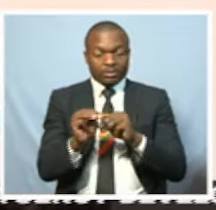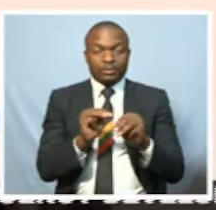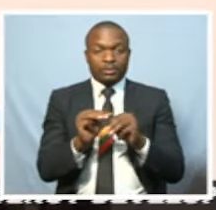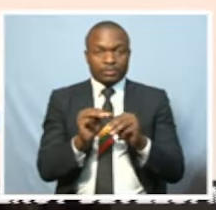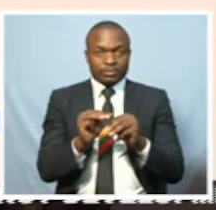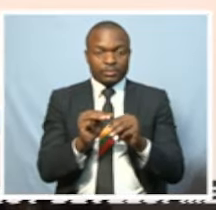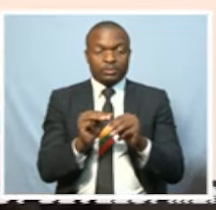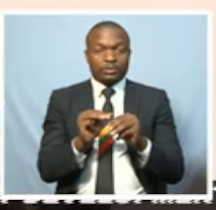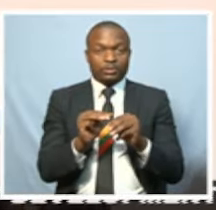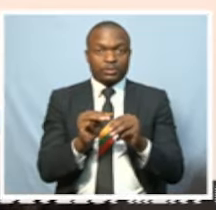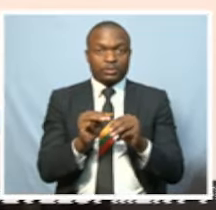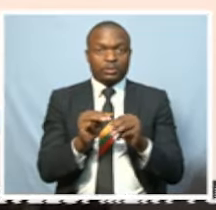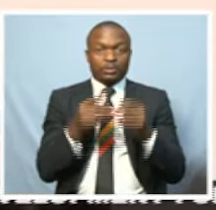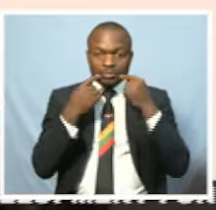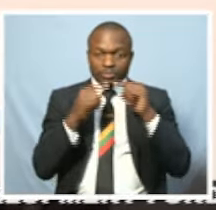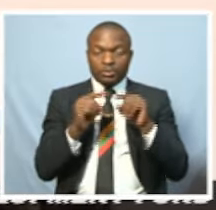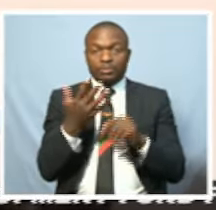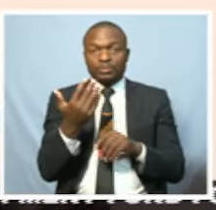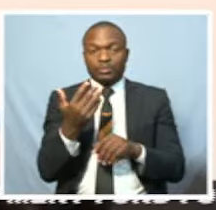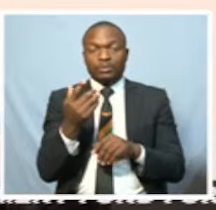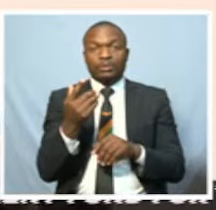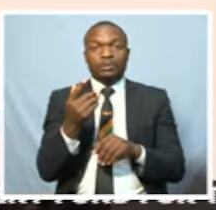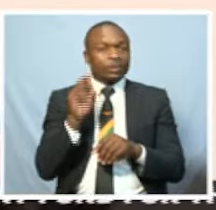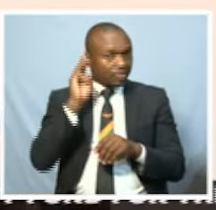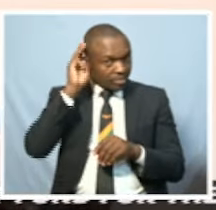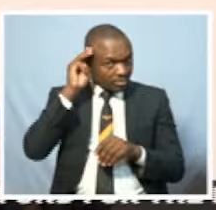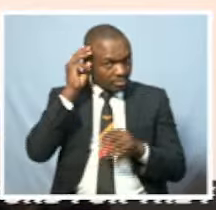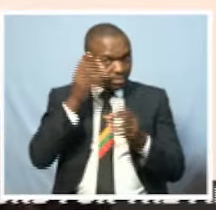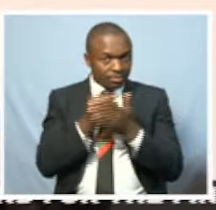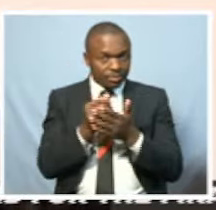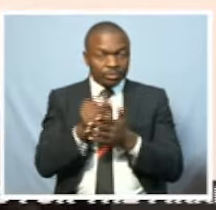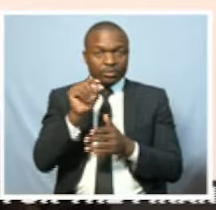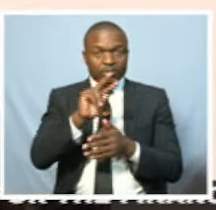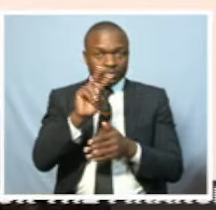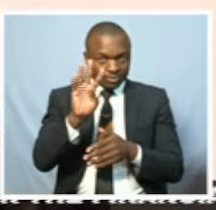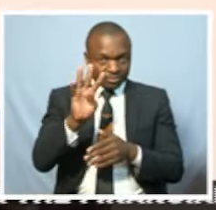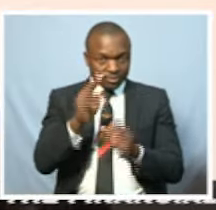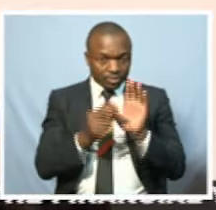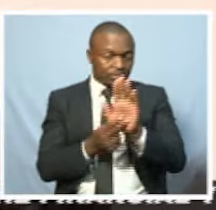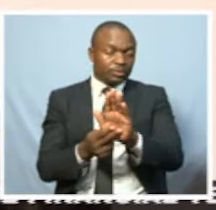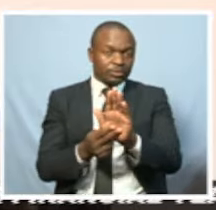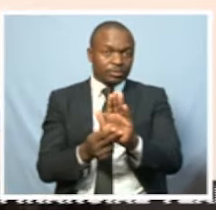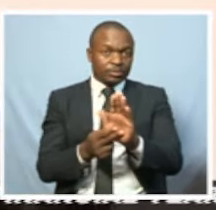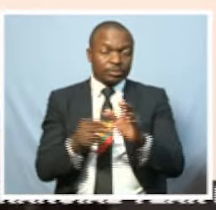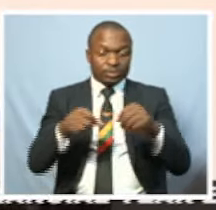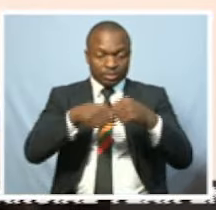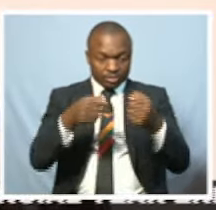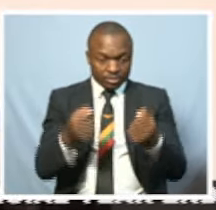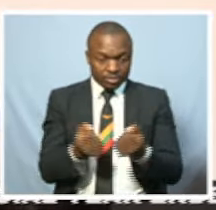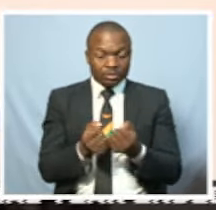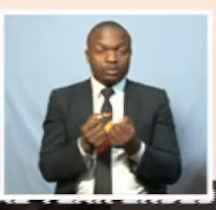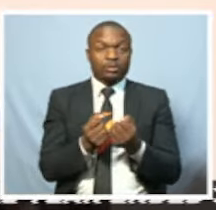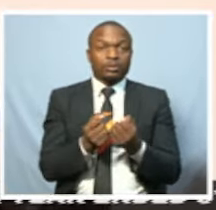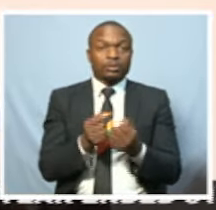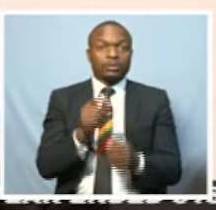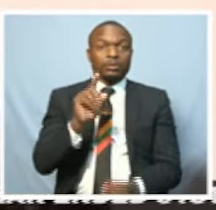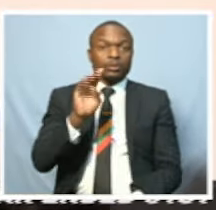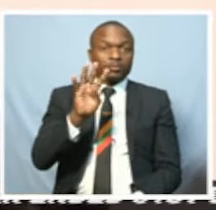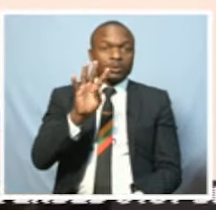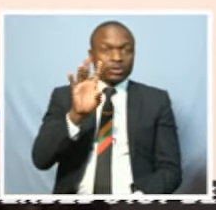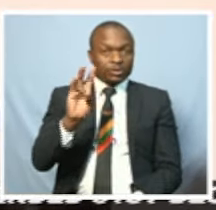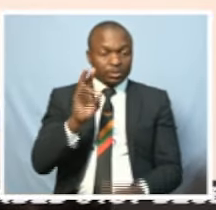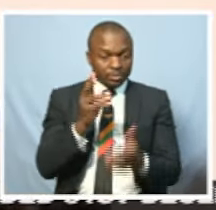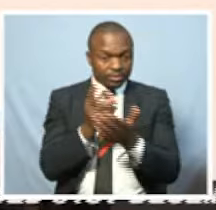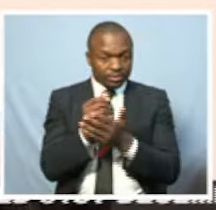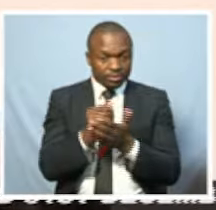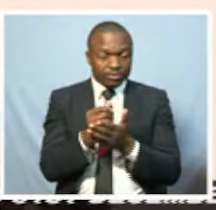15 of 2022 of the Ministry of Finance and National Planning, which states that under Section 47 that